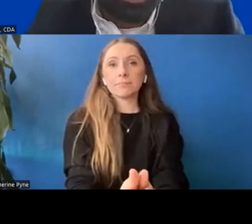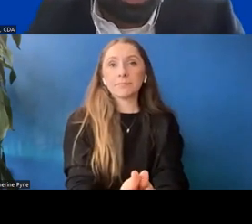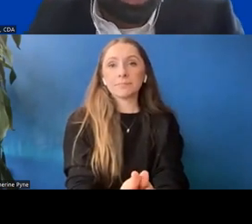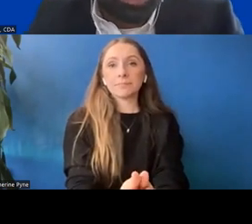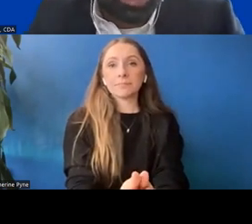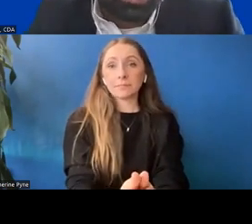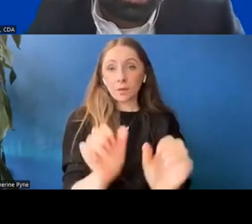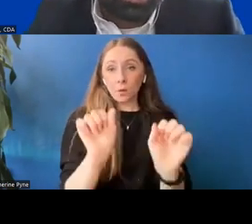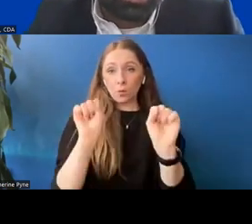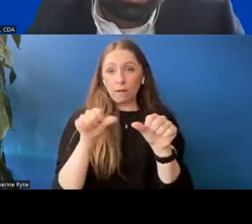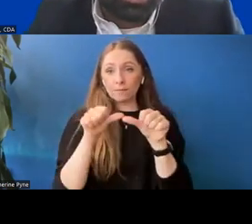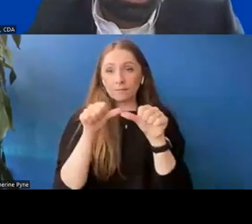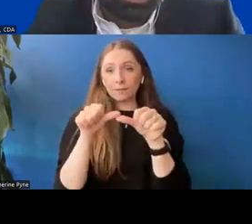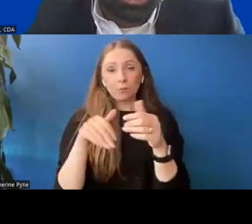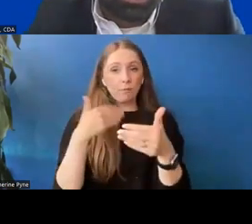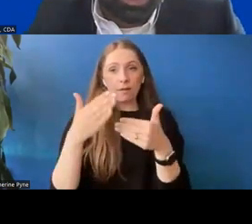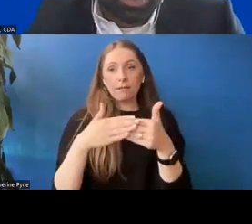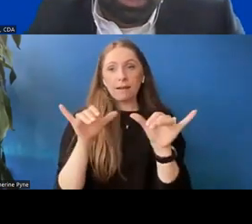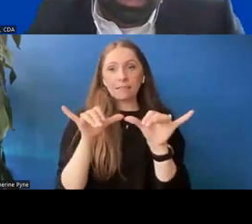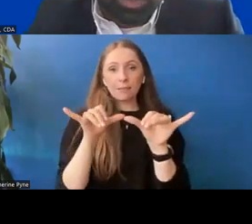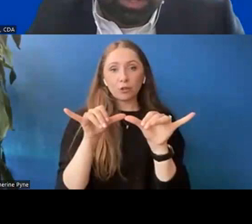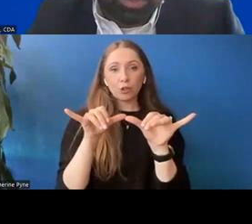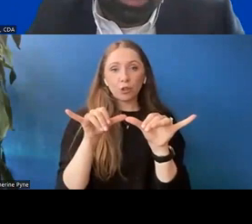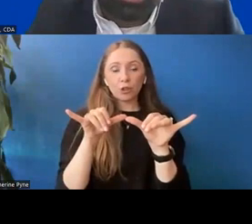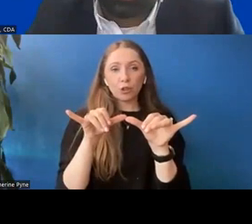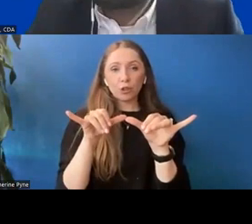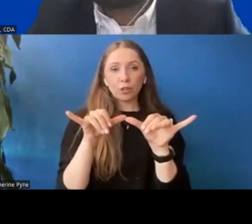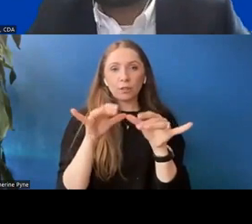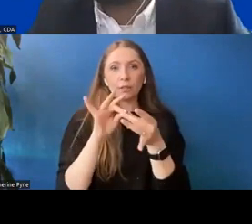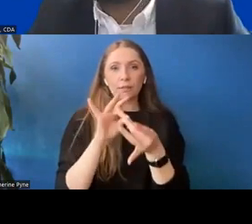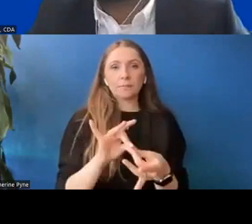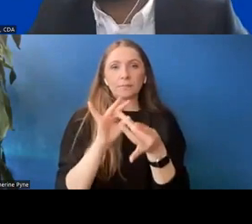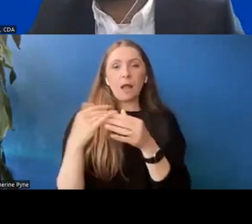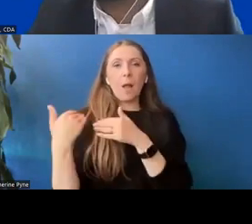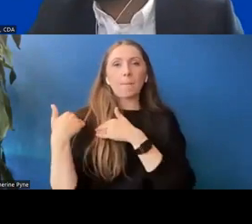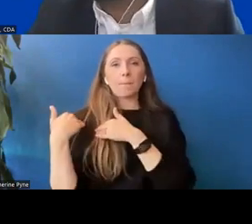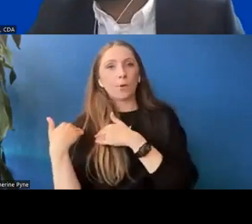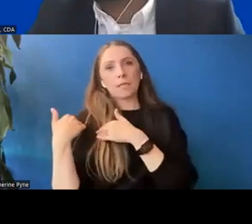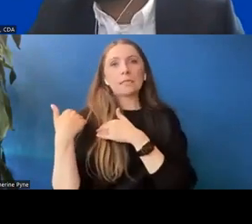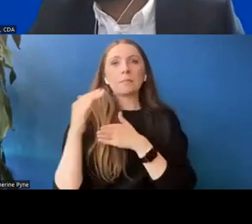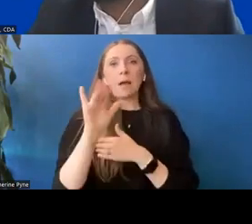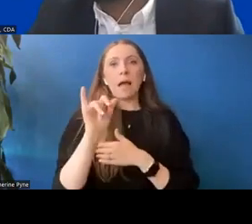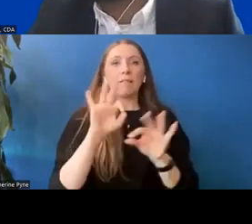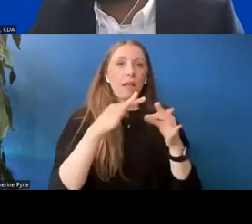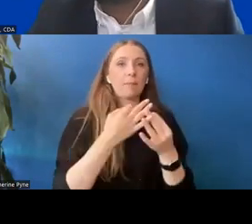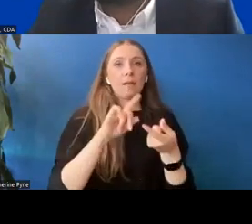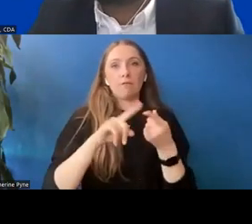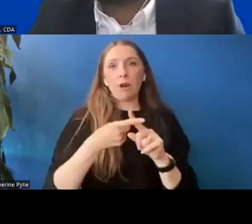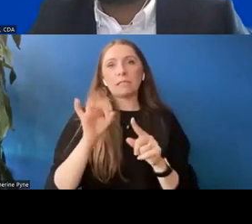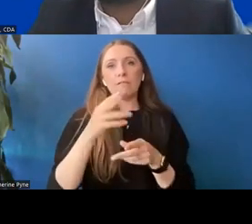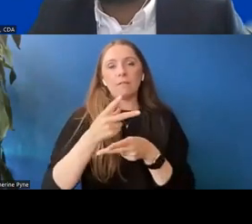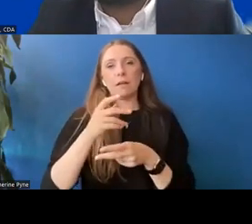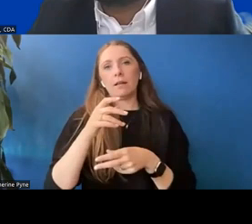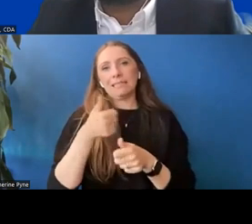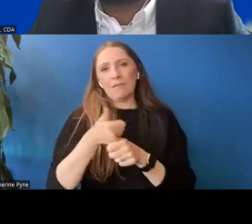Okay, so we can move on to the next measure, and this is around burdens faced by family and friends caregivers. I'm gonna